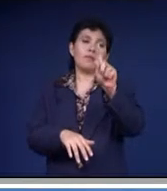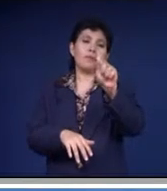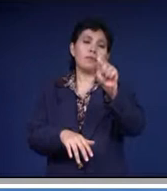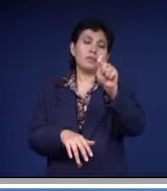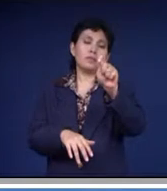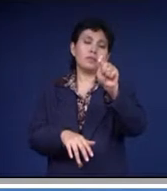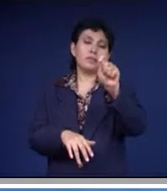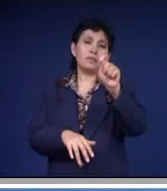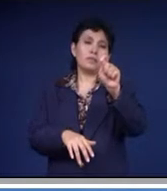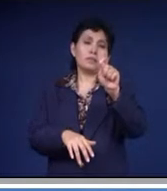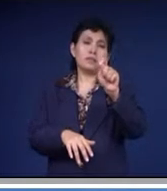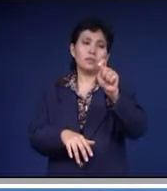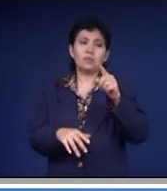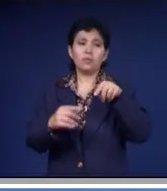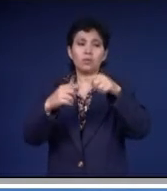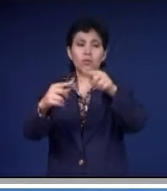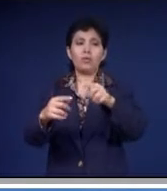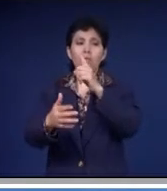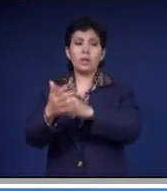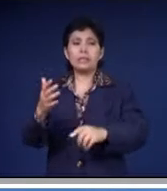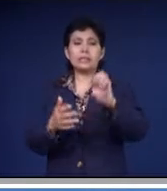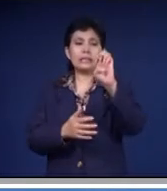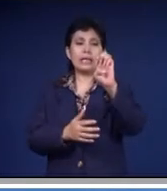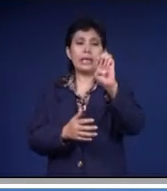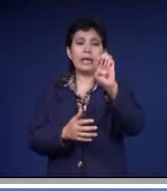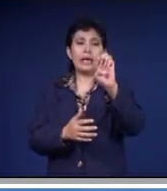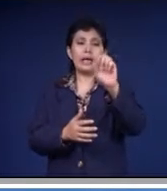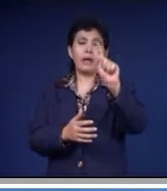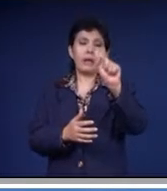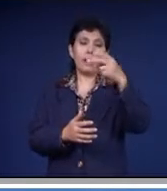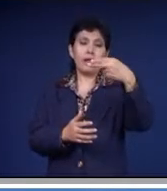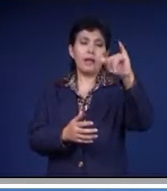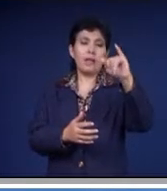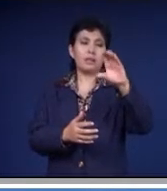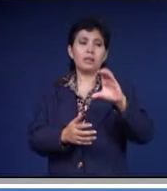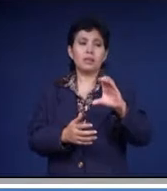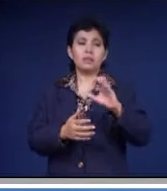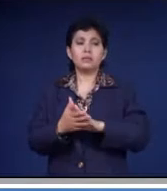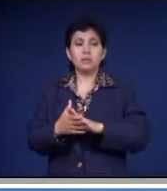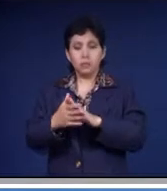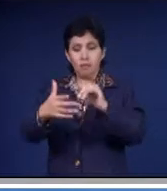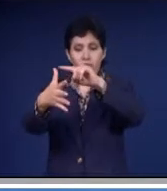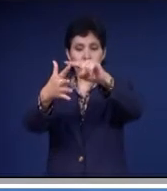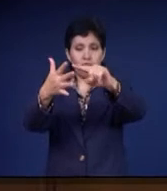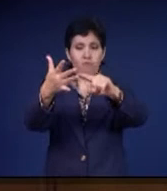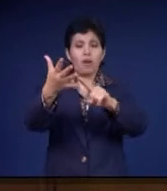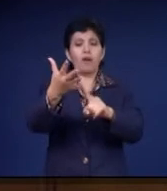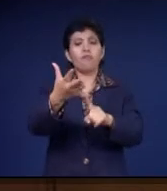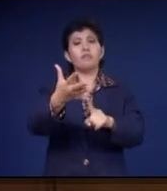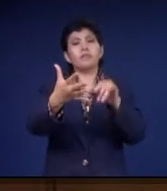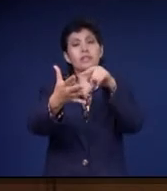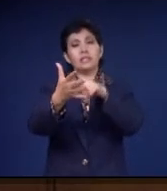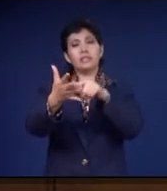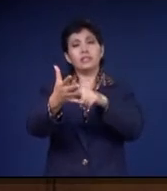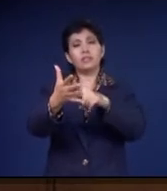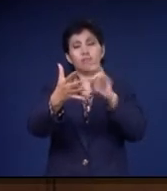Now we go into ethical issues. What is ethics? 5 principles and specific ethical standards that we need to